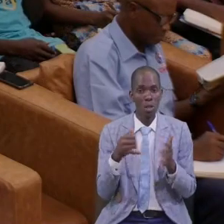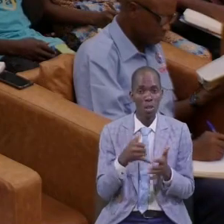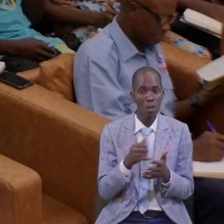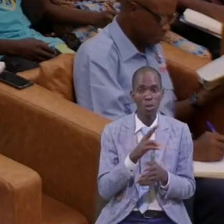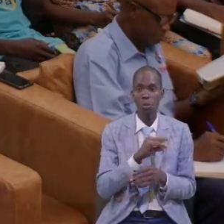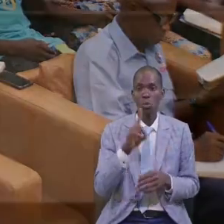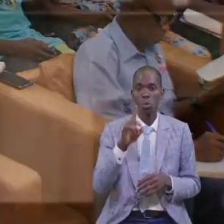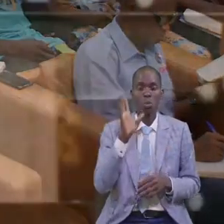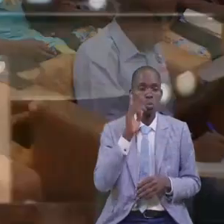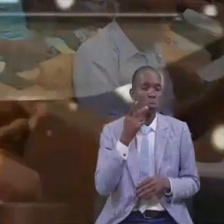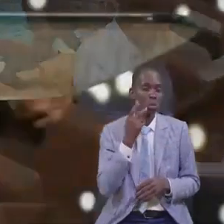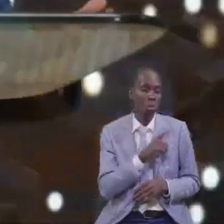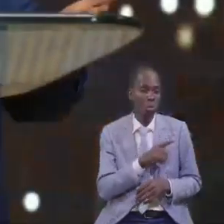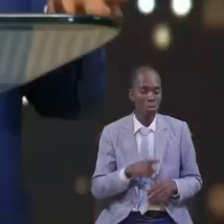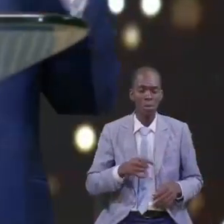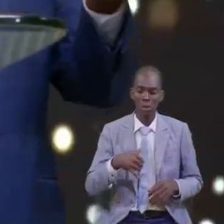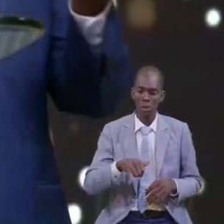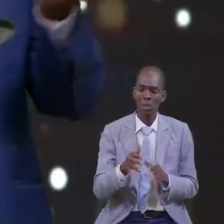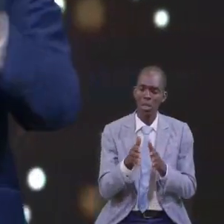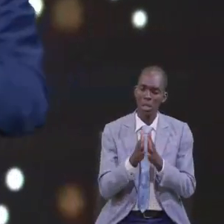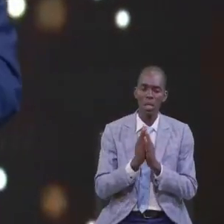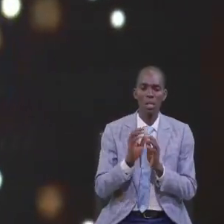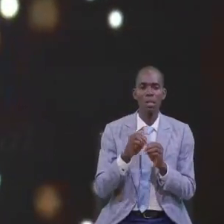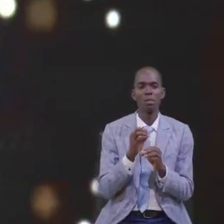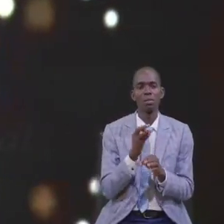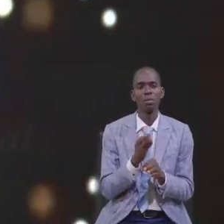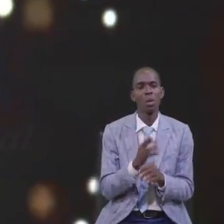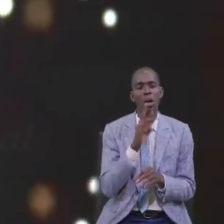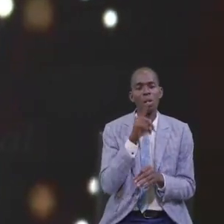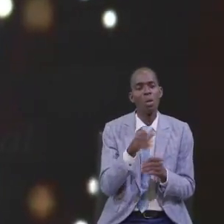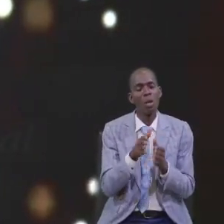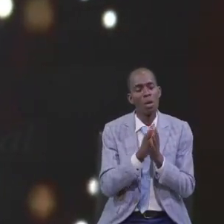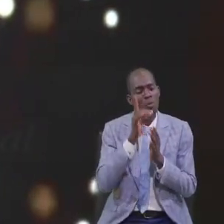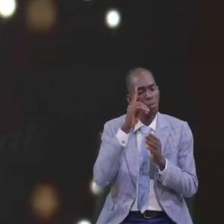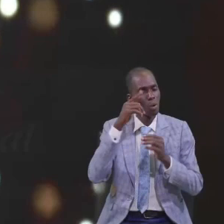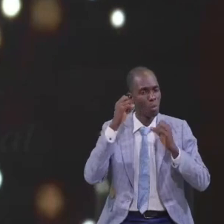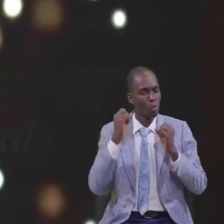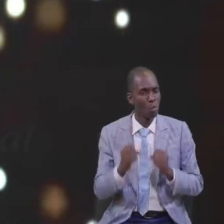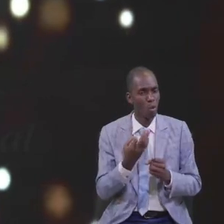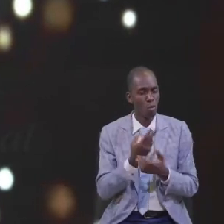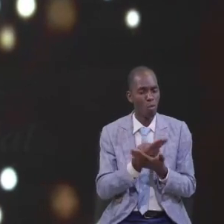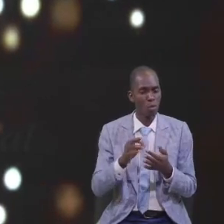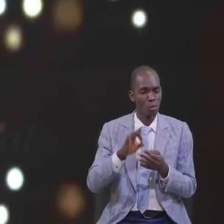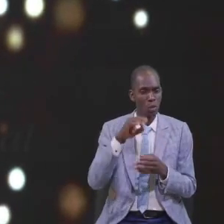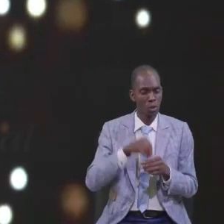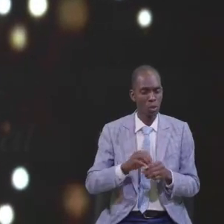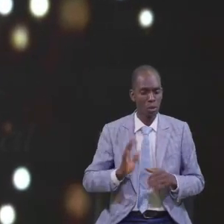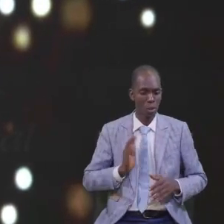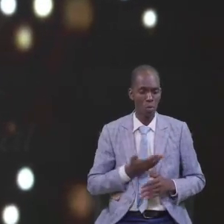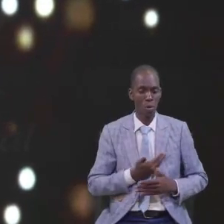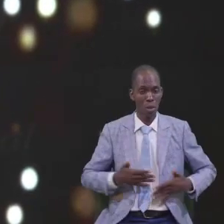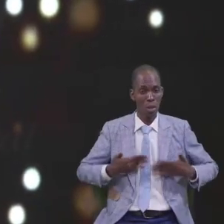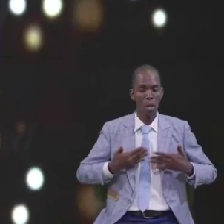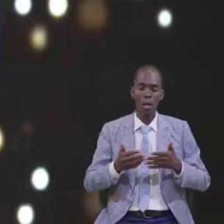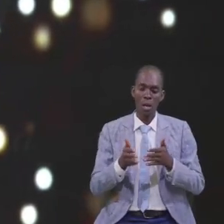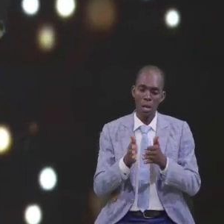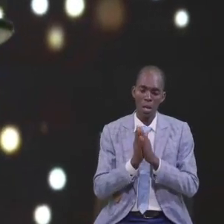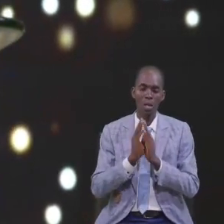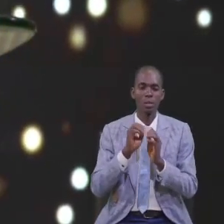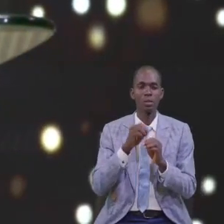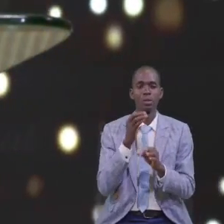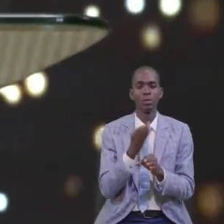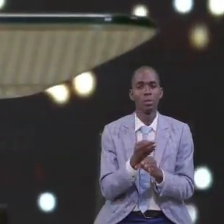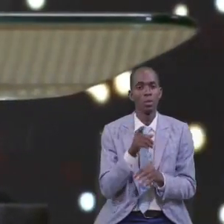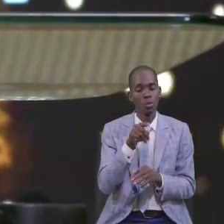see the Lord? Let him ask in faith. Are we asking for the power of the Holy Ghost in our lives? Let him ask in faith. Are we asking